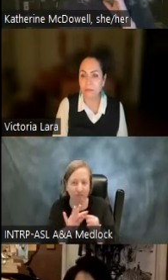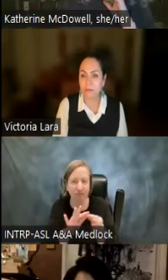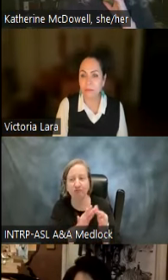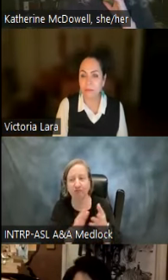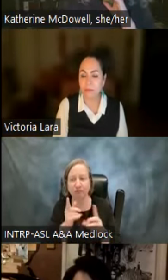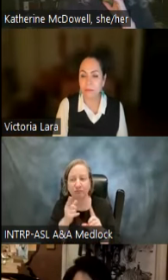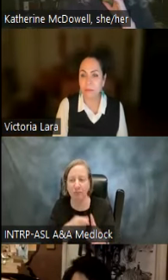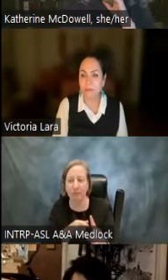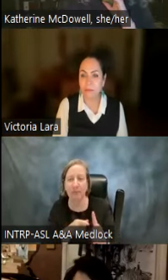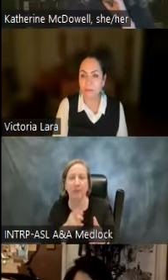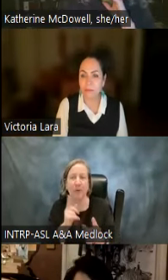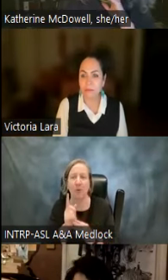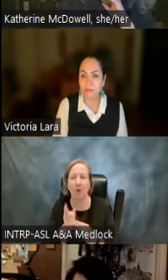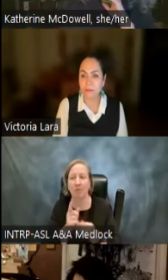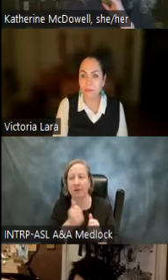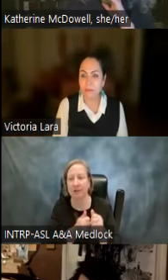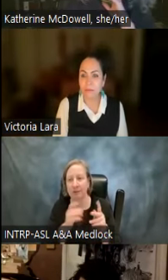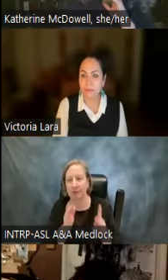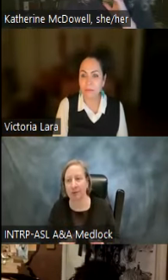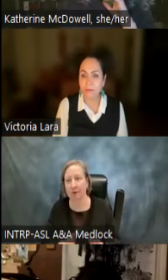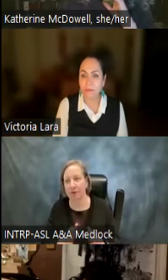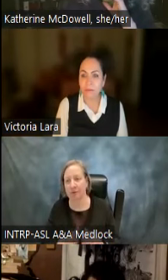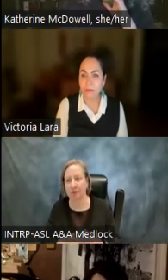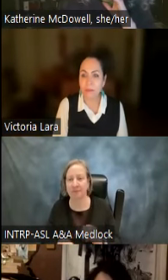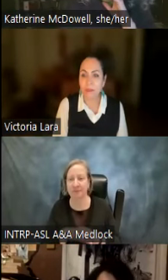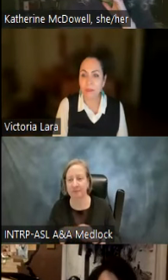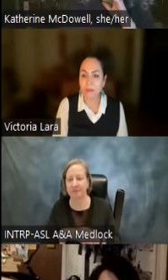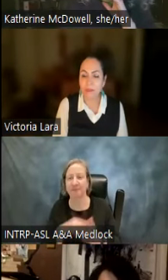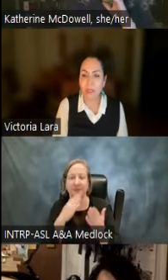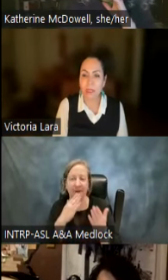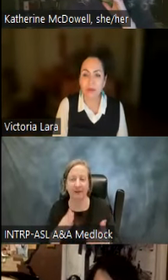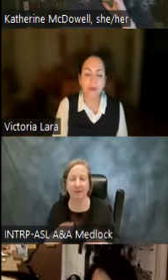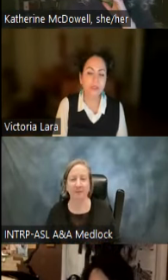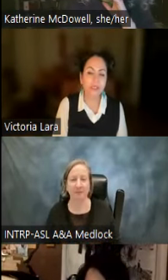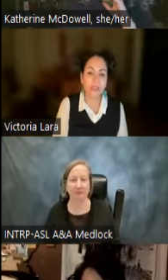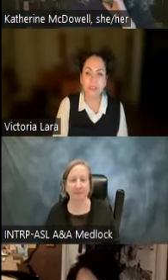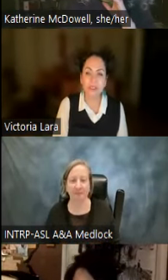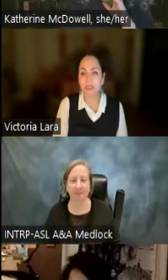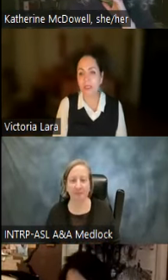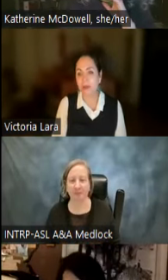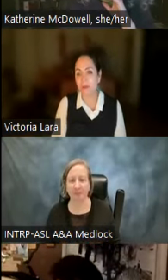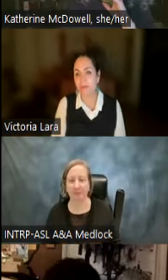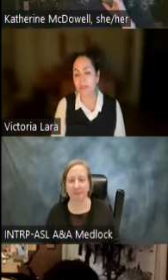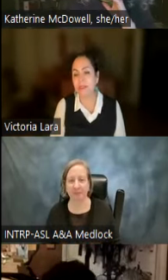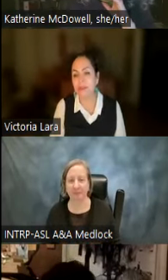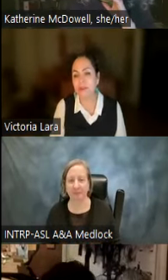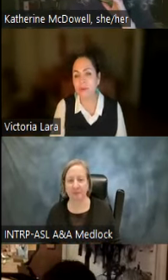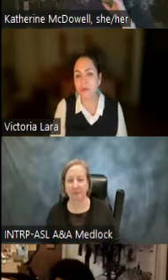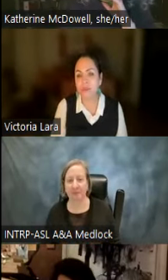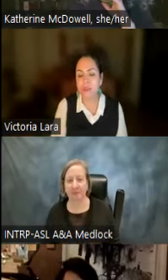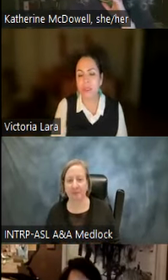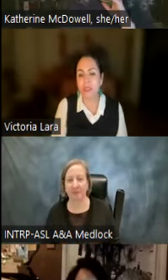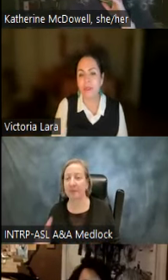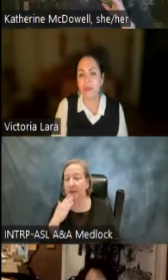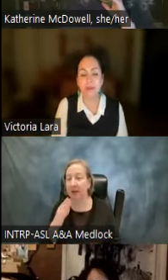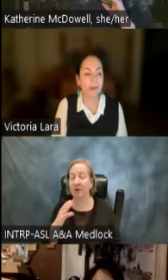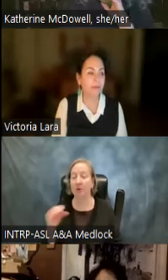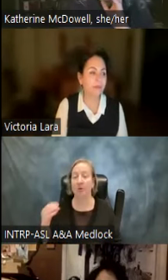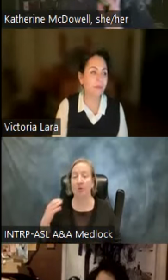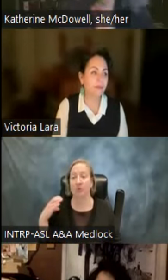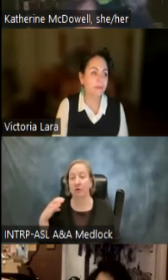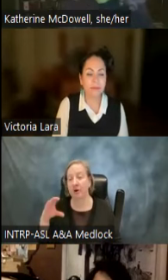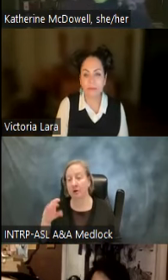point to 1 minute per person at most. Thank you. Thank you, Co-Chair Christian, and I will pass it to Commissioner